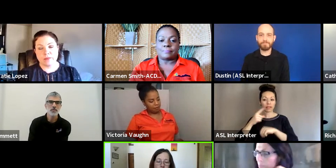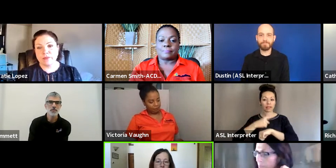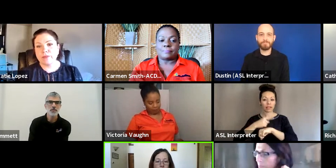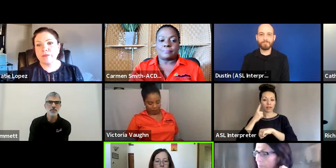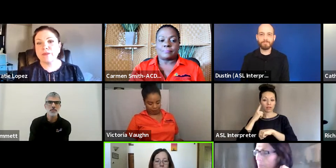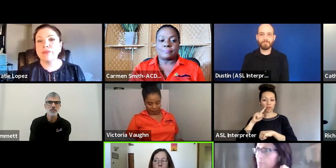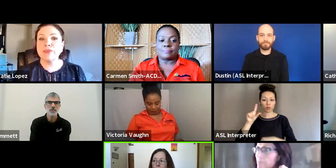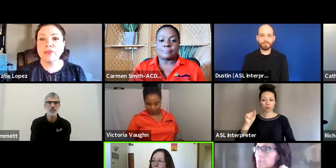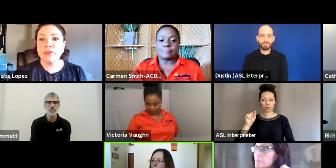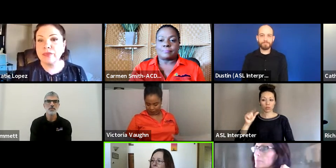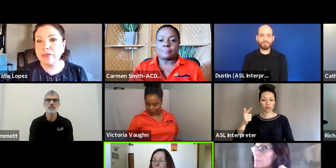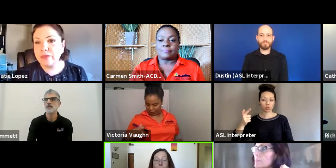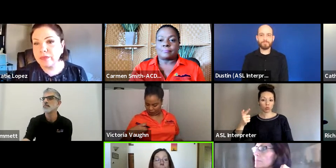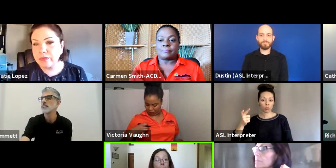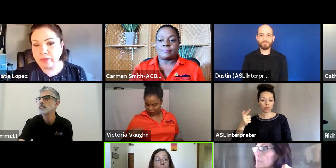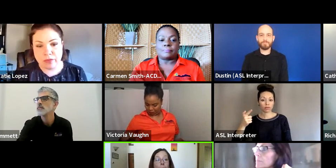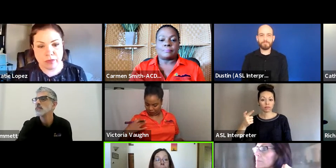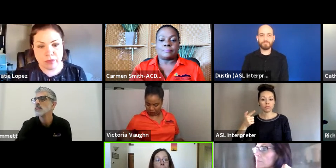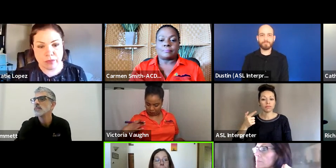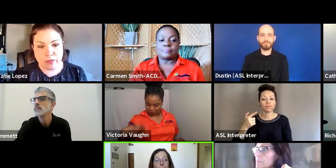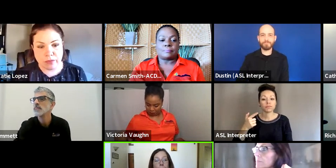2021.